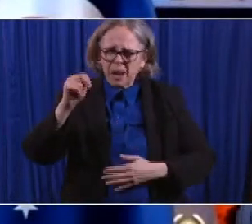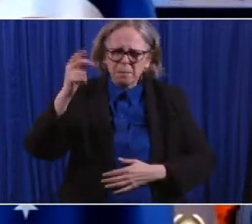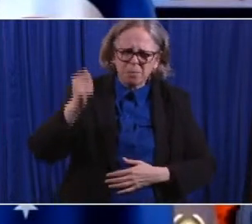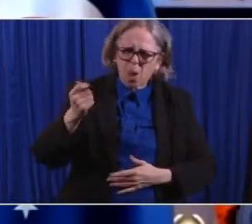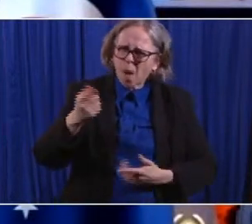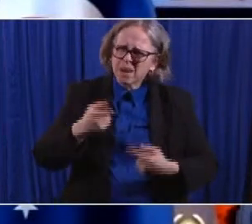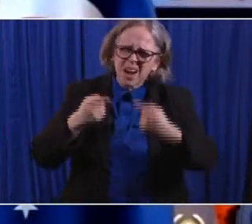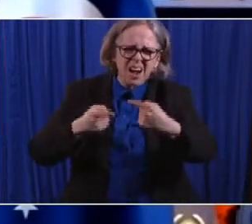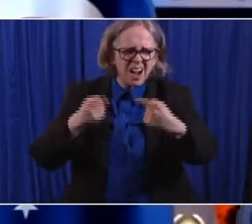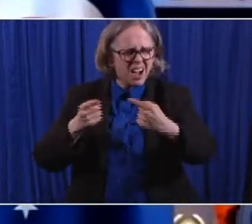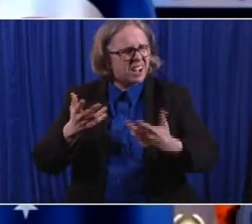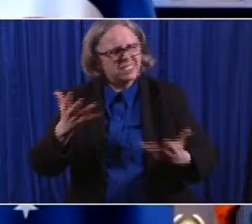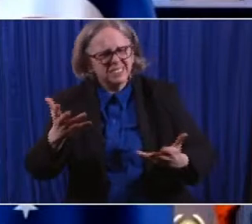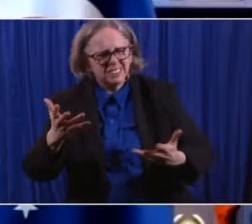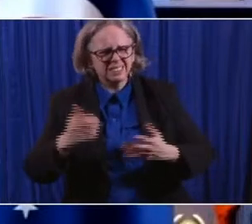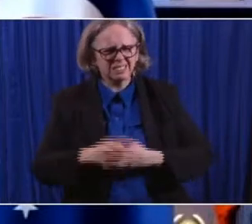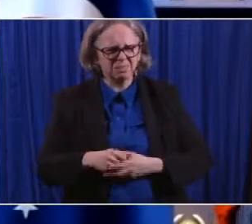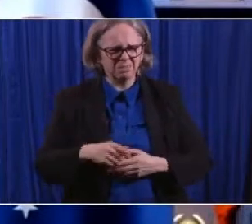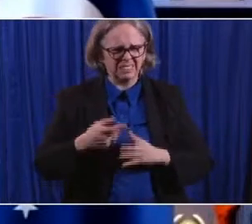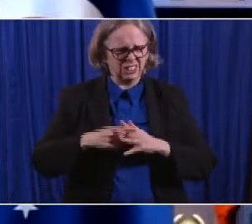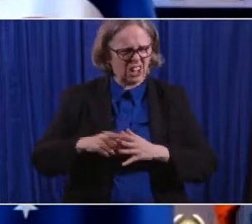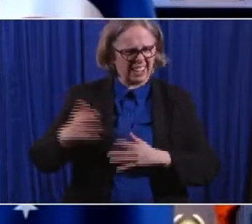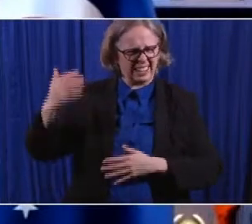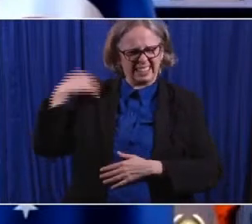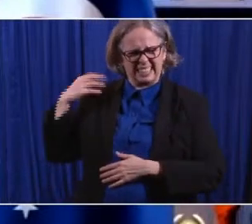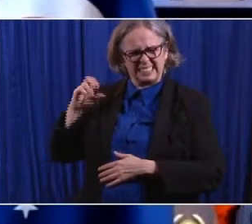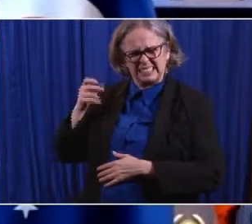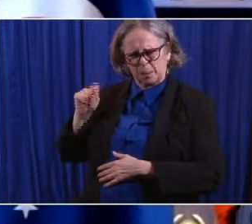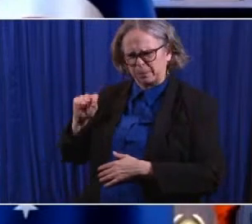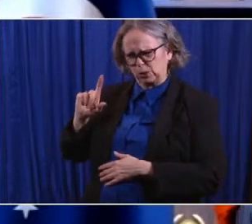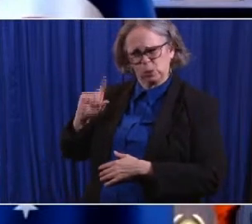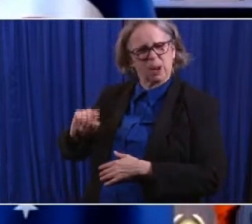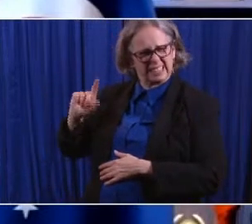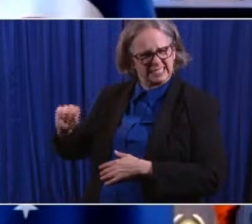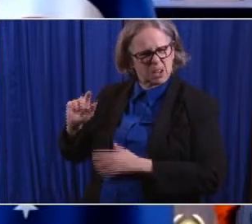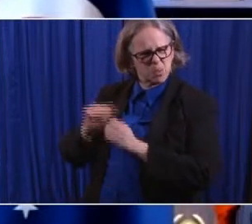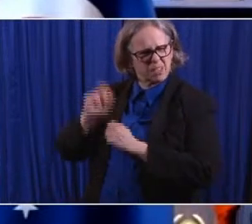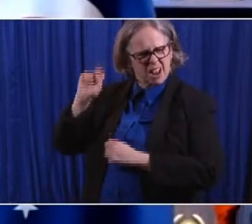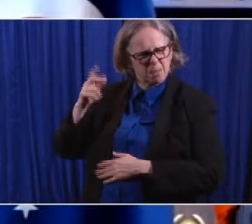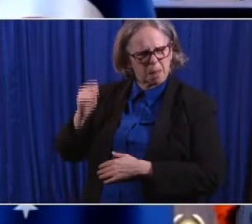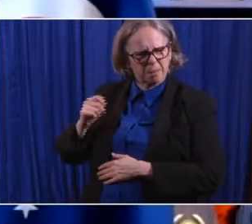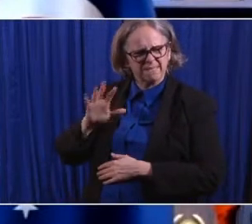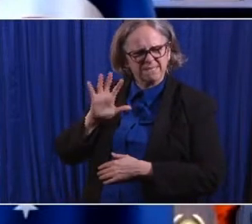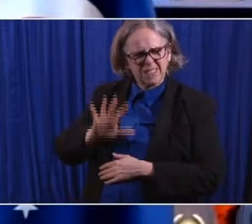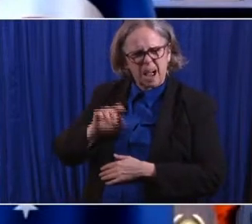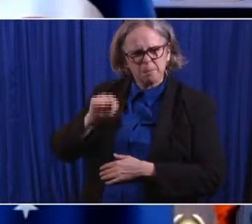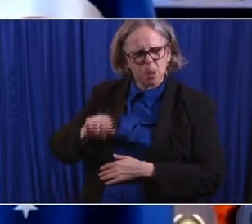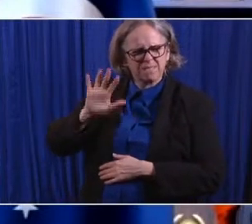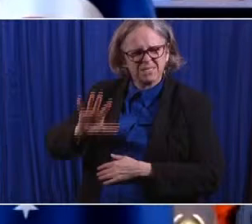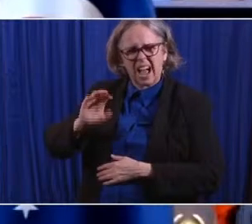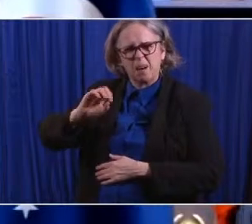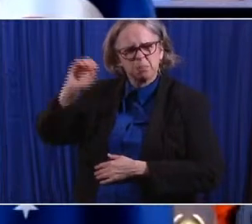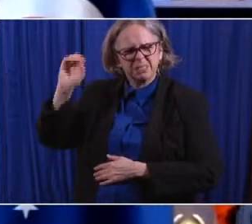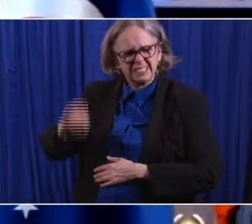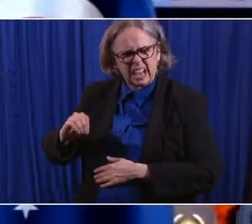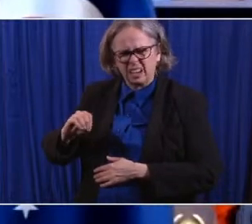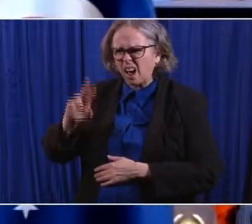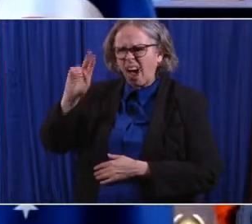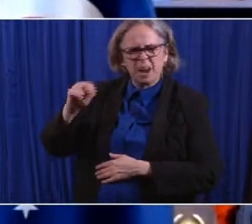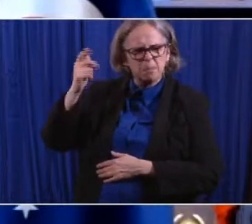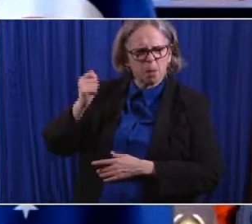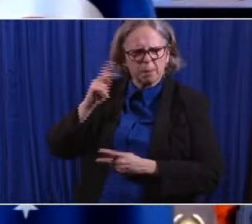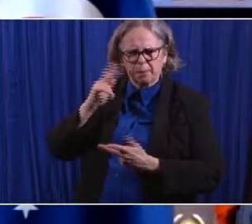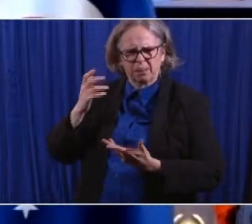2020, where we had a 5.5% unemployment rate, which would rank us 21st. The funding,